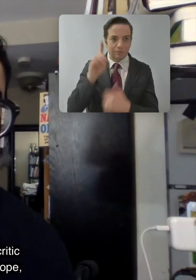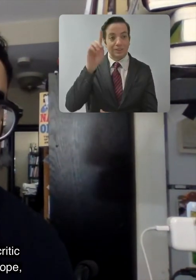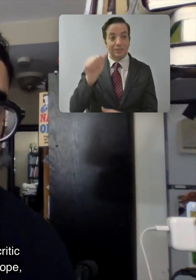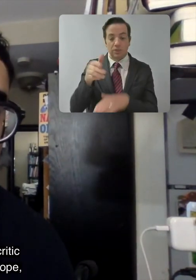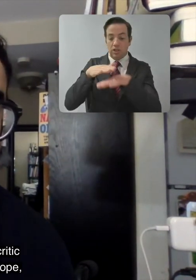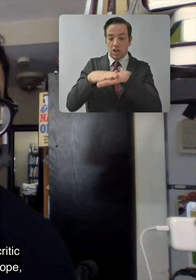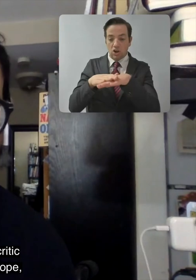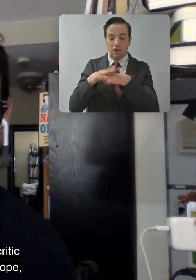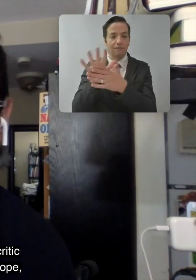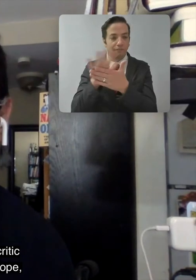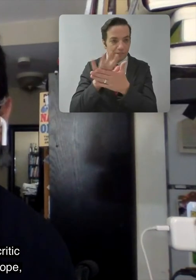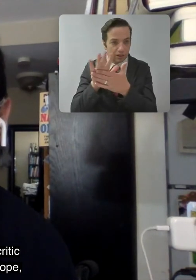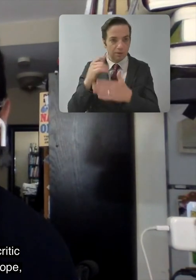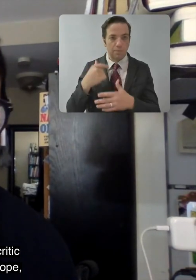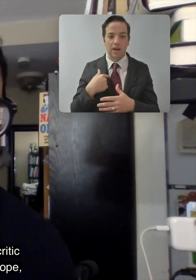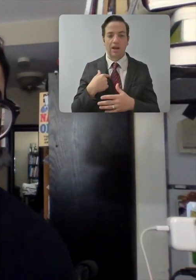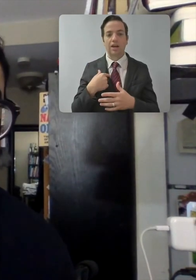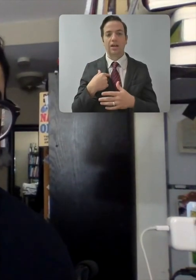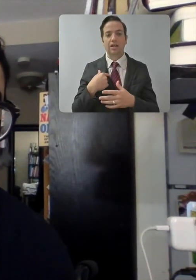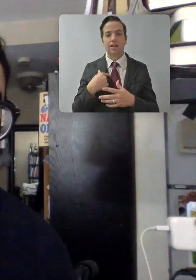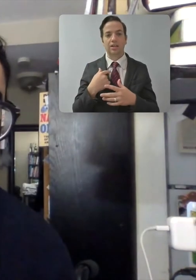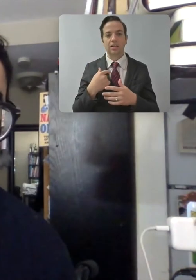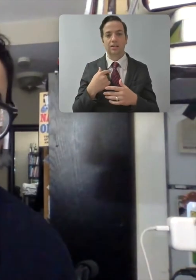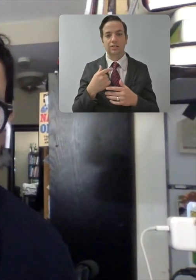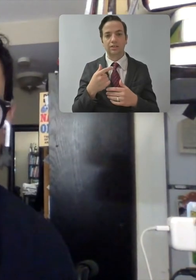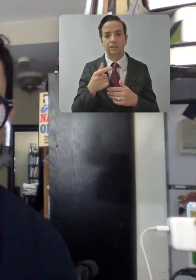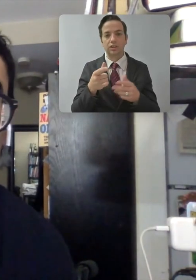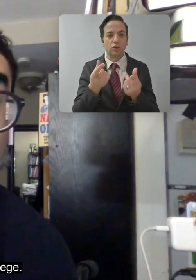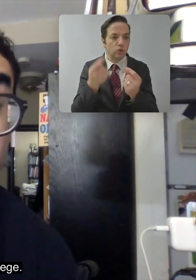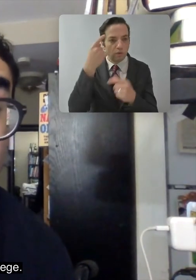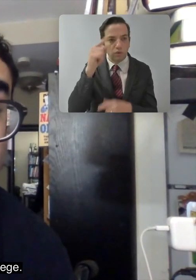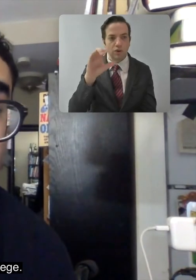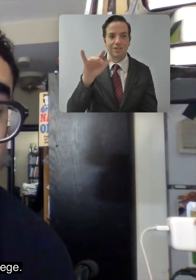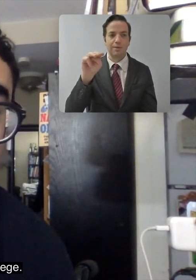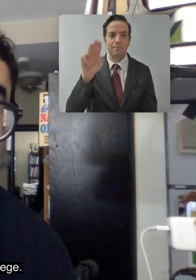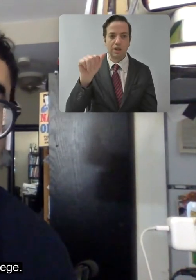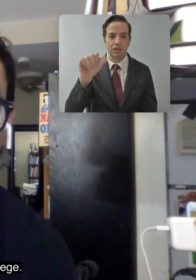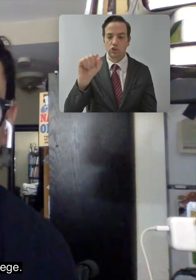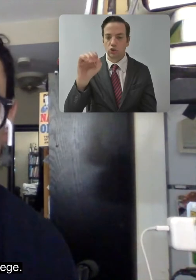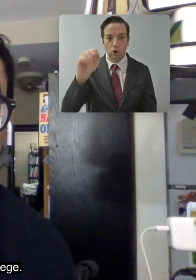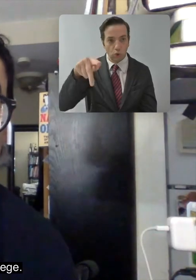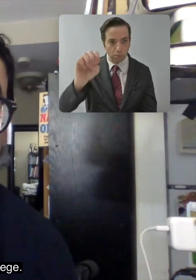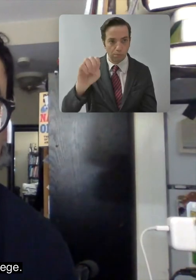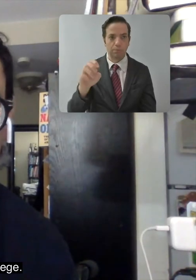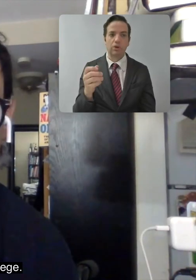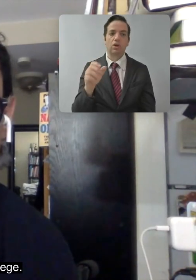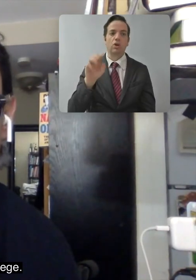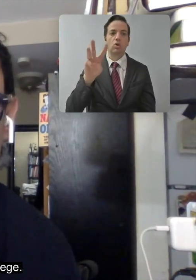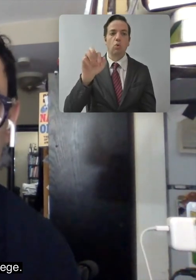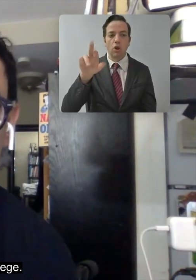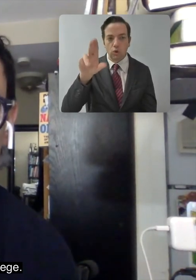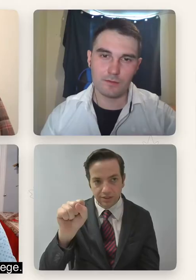freelance film critic for places like CinemaScope, The National Post and The Walrus, and I'm a professor of English at Humber College.